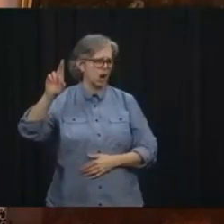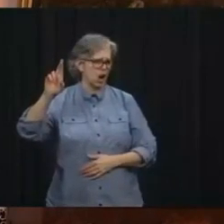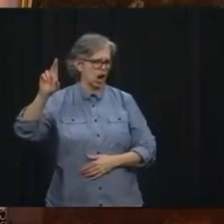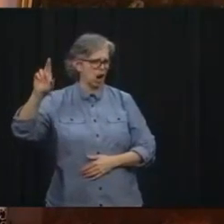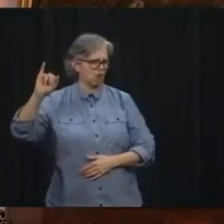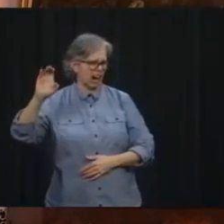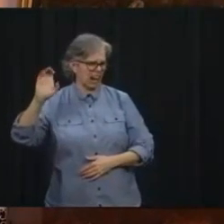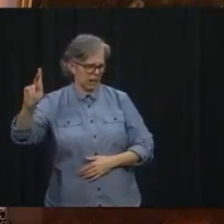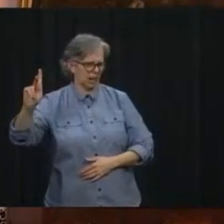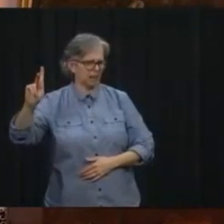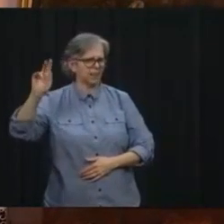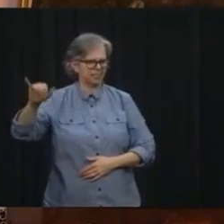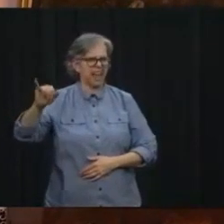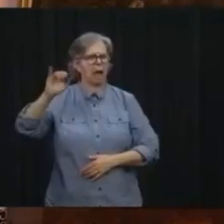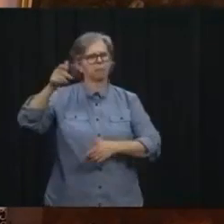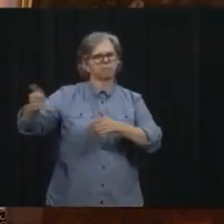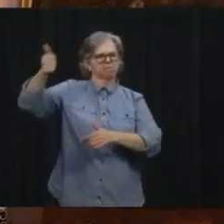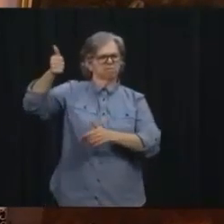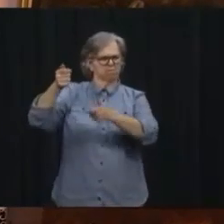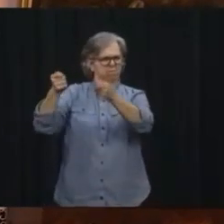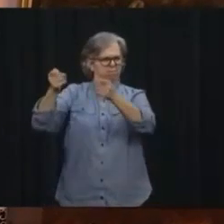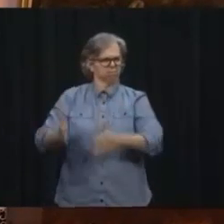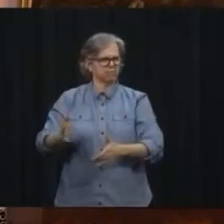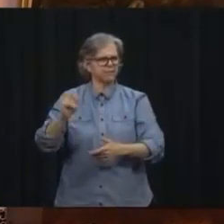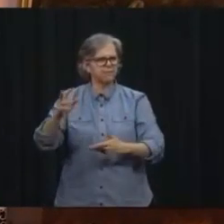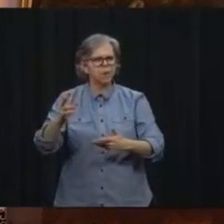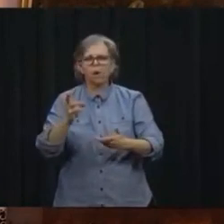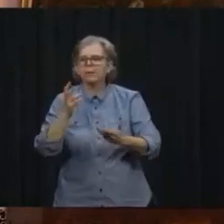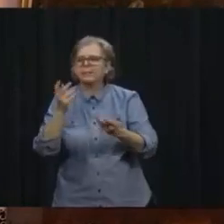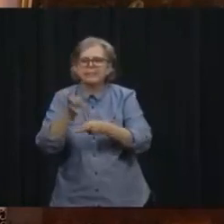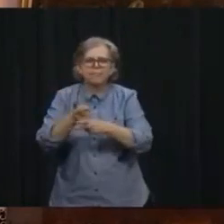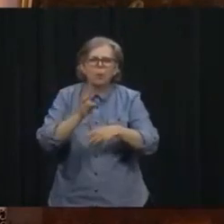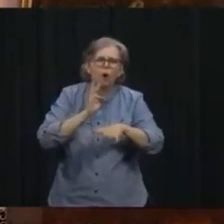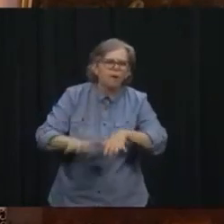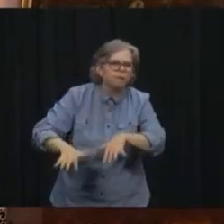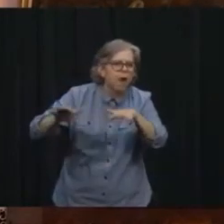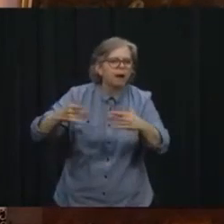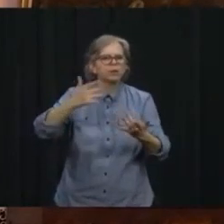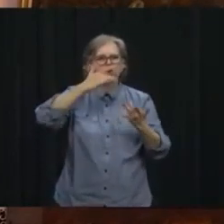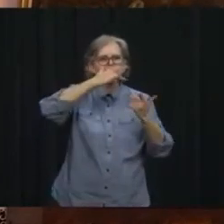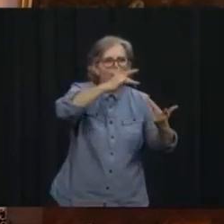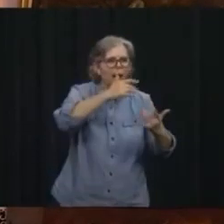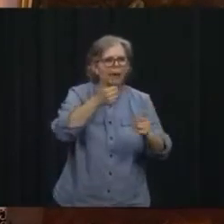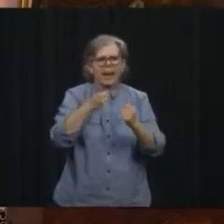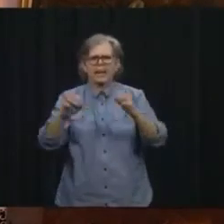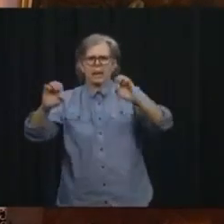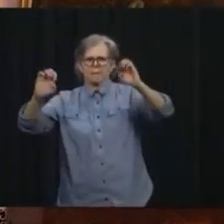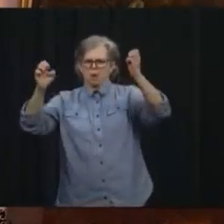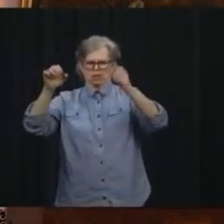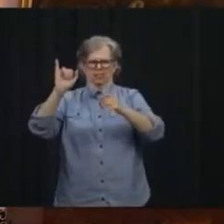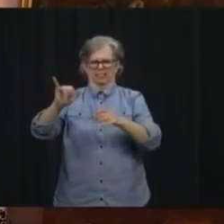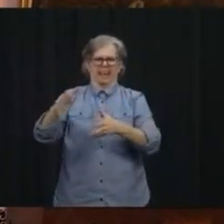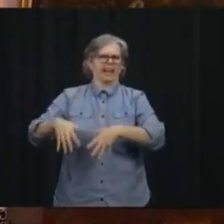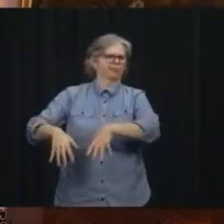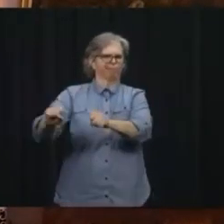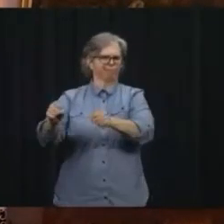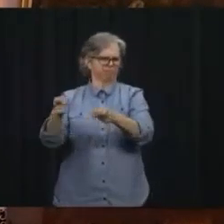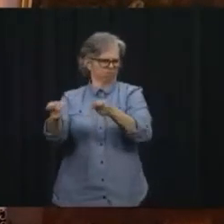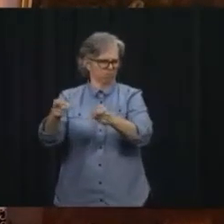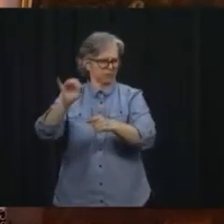center that was established many years ago. It is run by a veteran in these